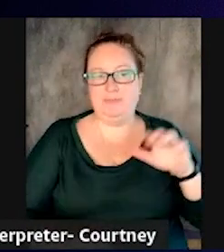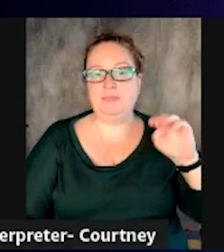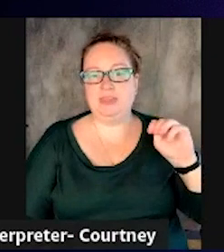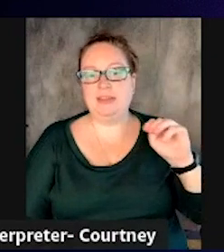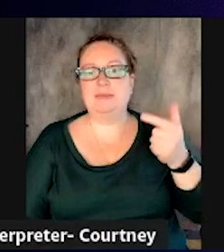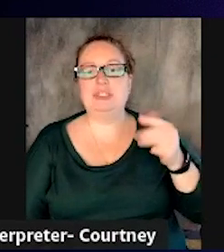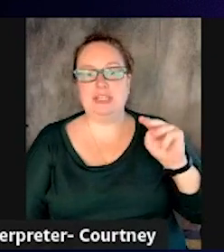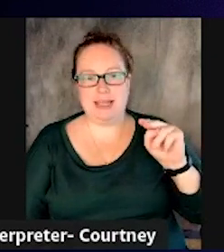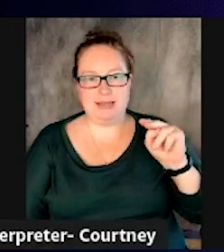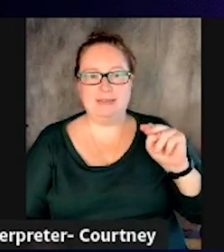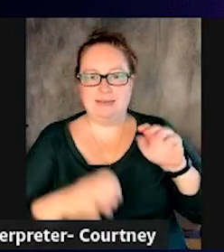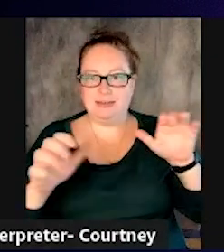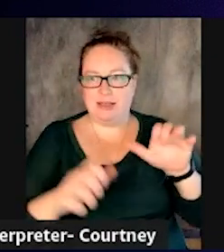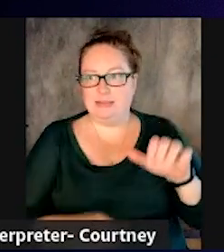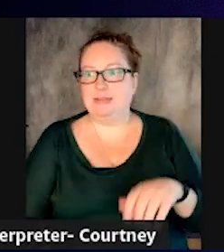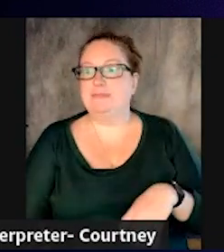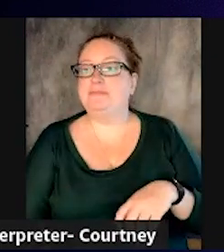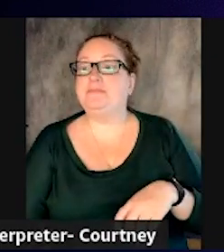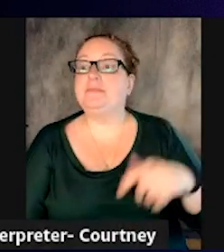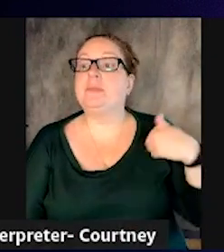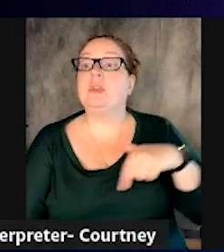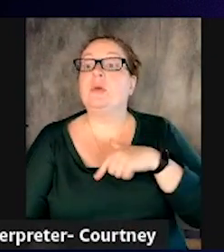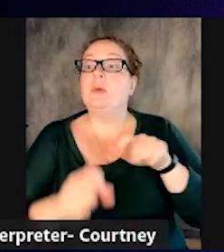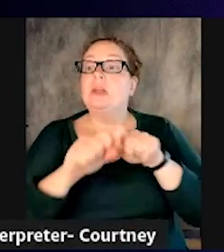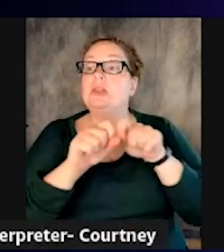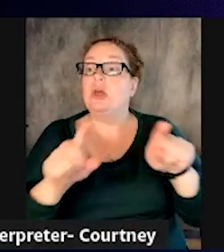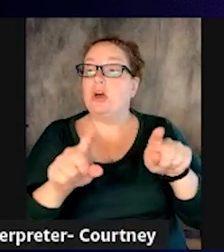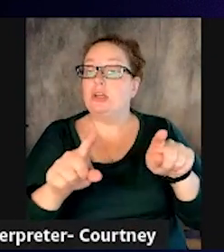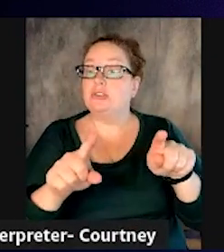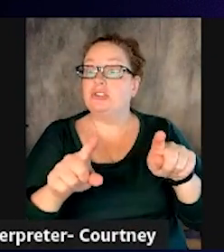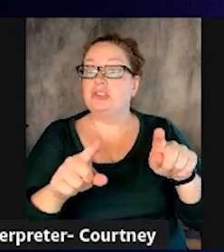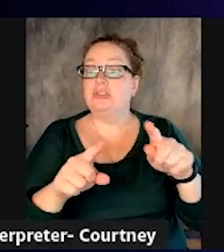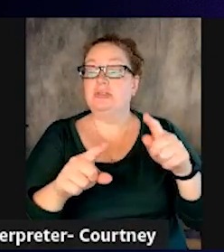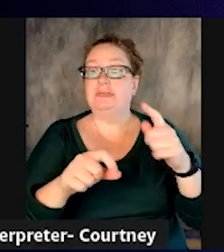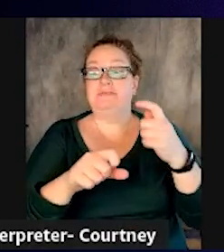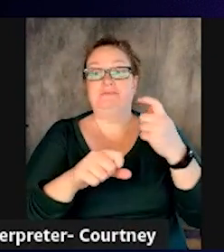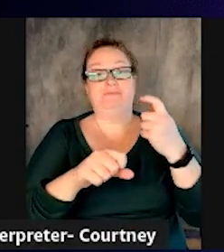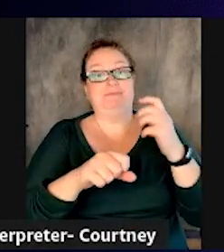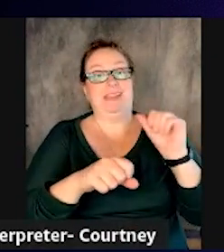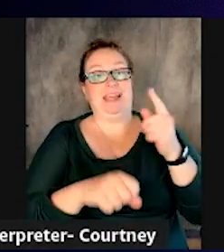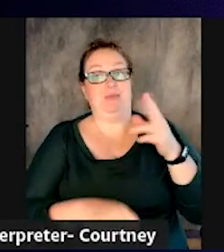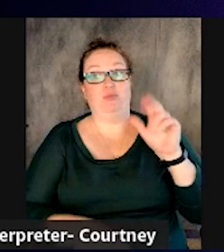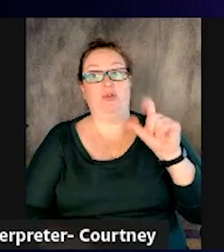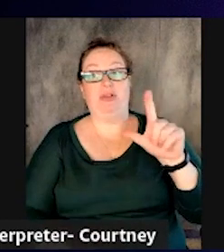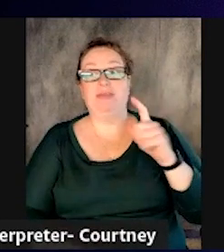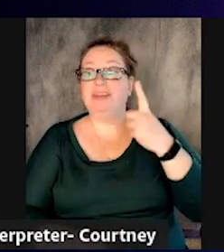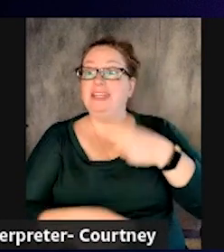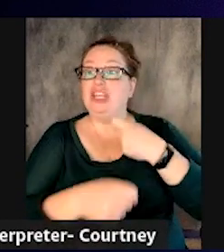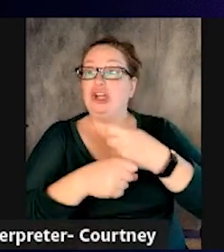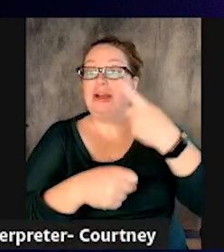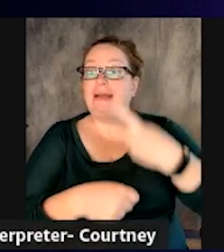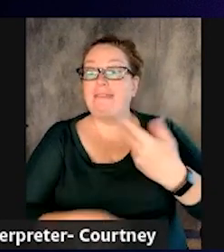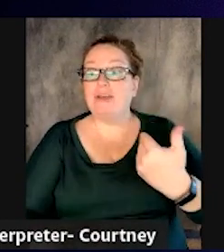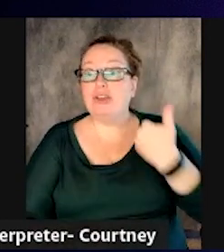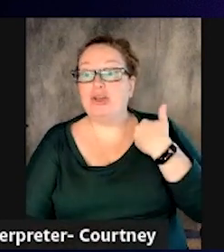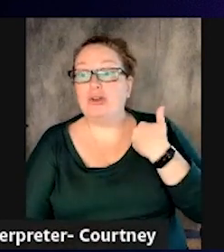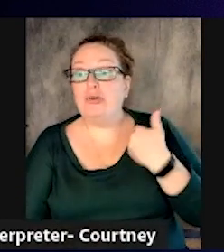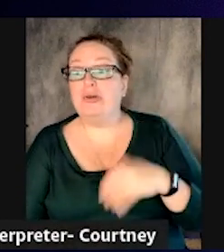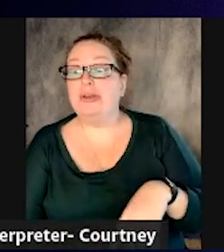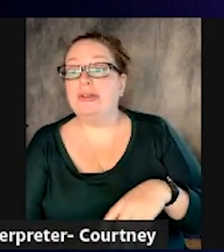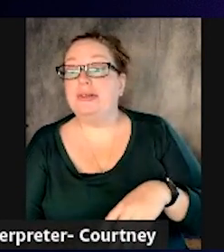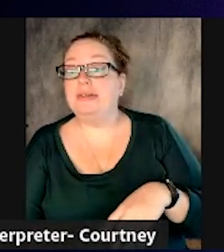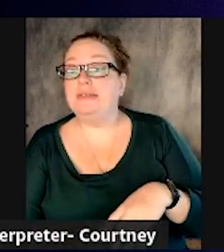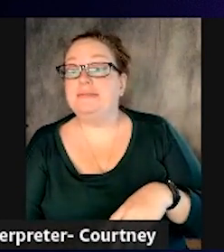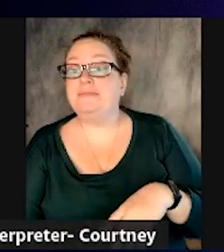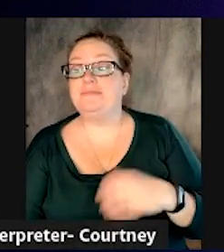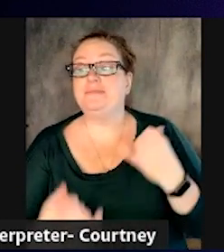does. We launched MGN last April, so about a year and a half ago. We're available in